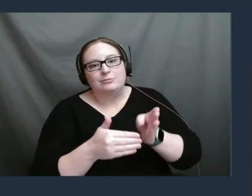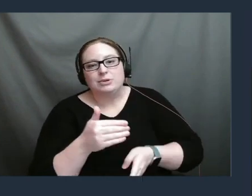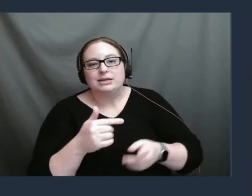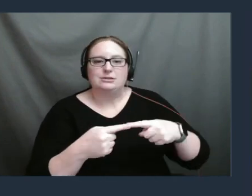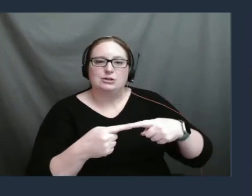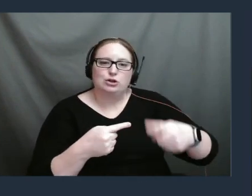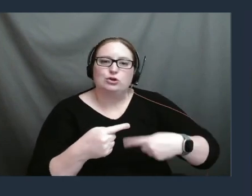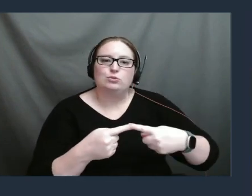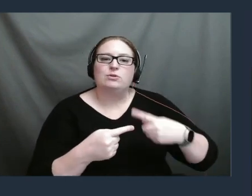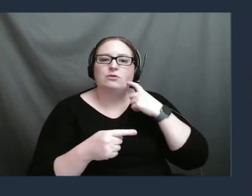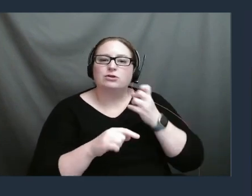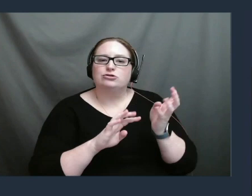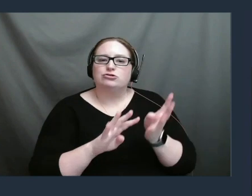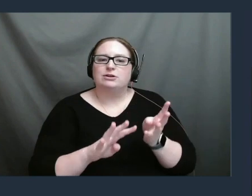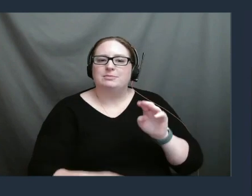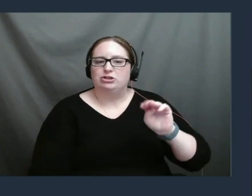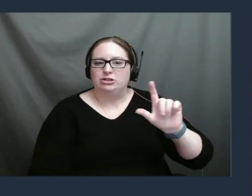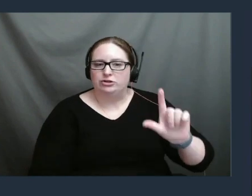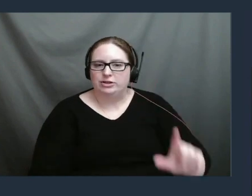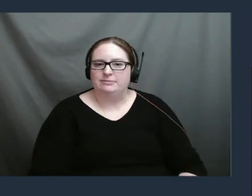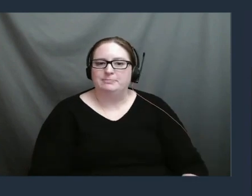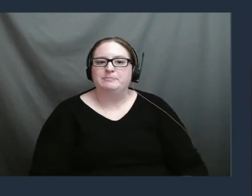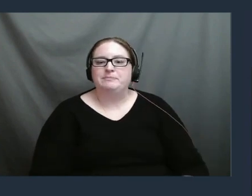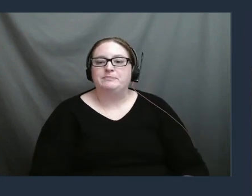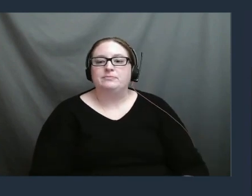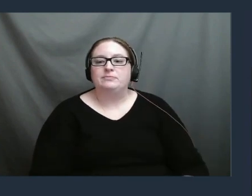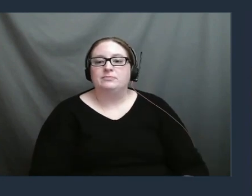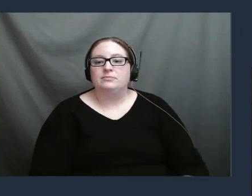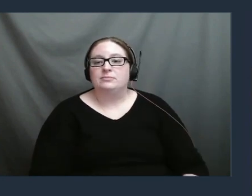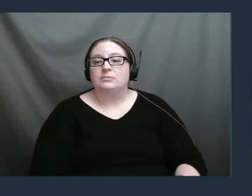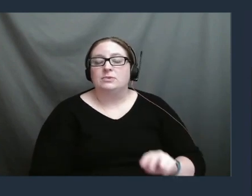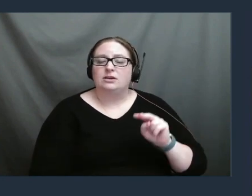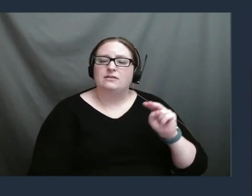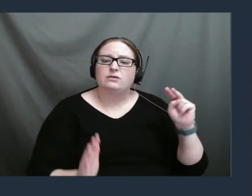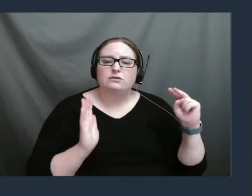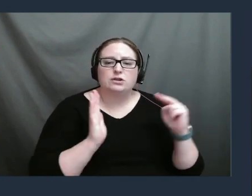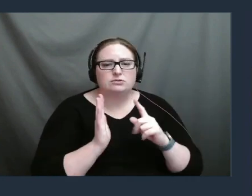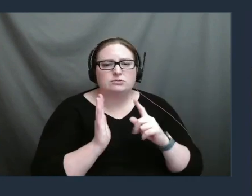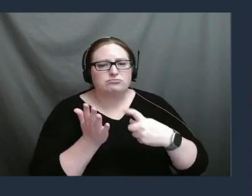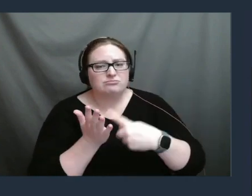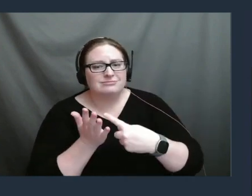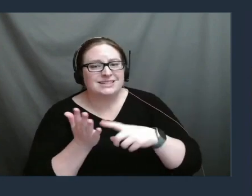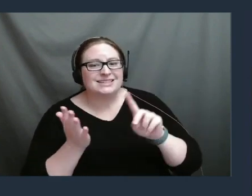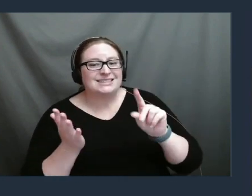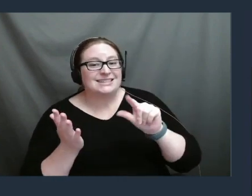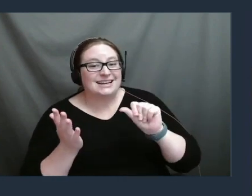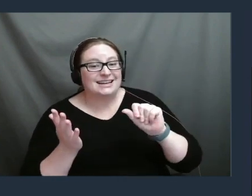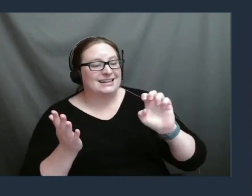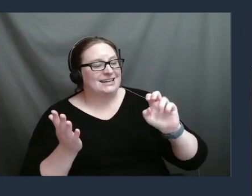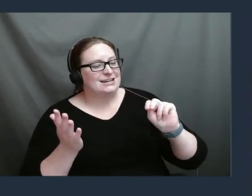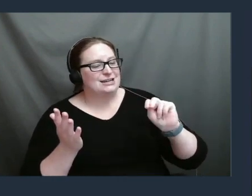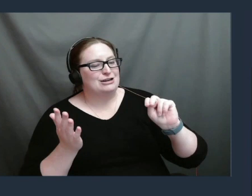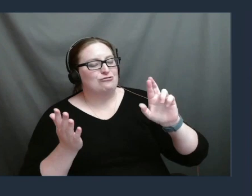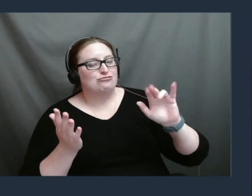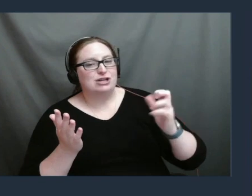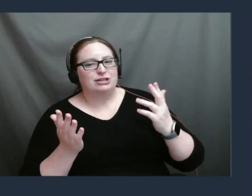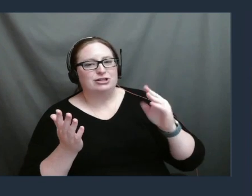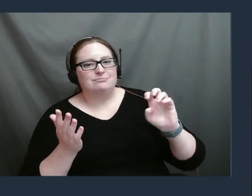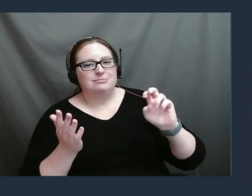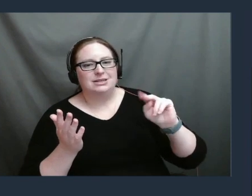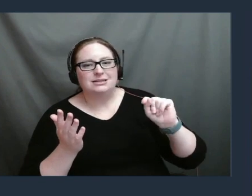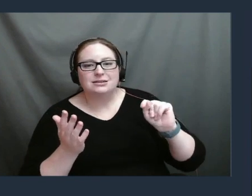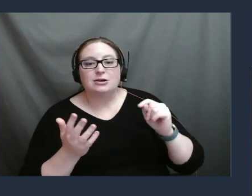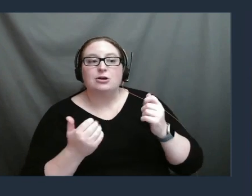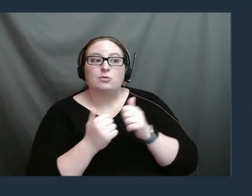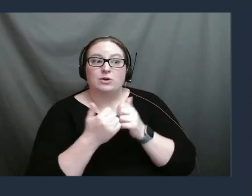learning. We've taken a look at the inference, and we have talked about data enrichment with an already deployed machine learning model. And that's